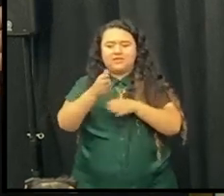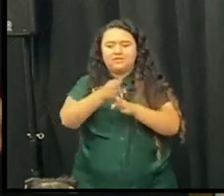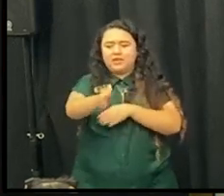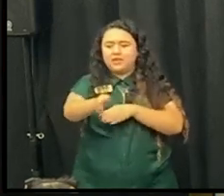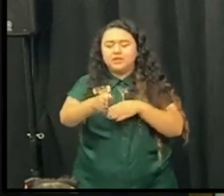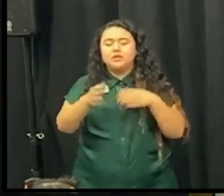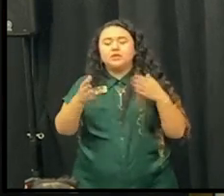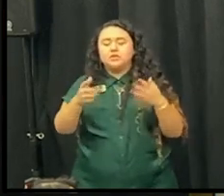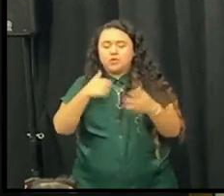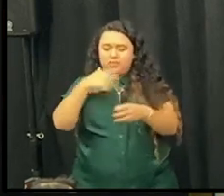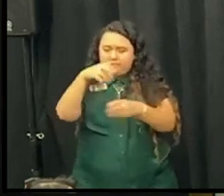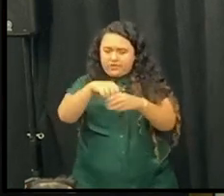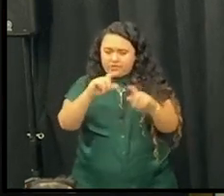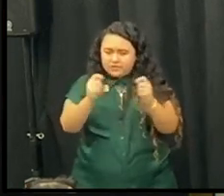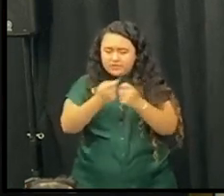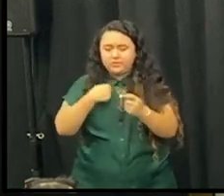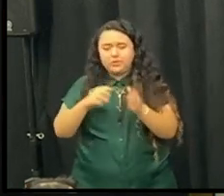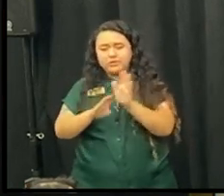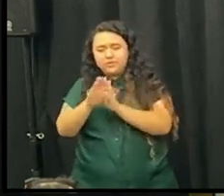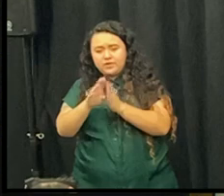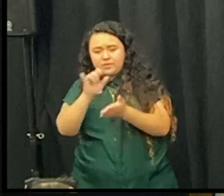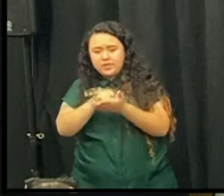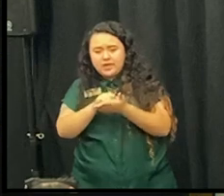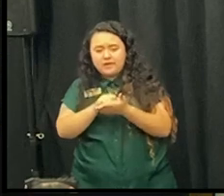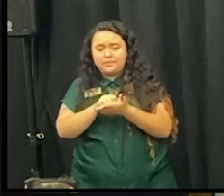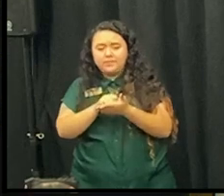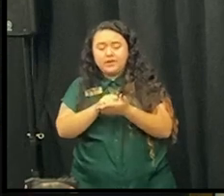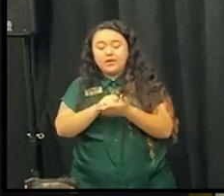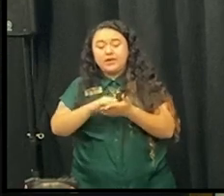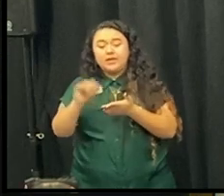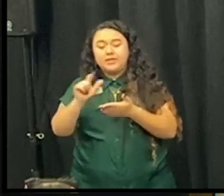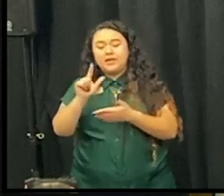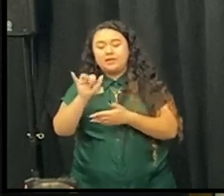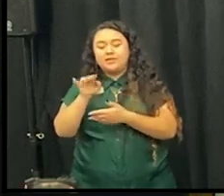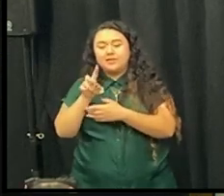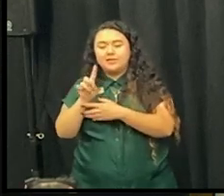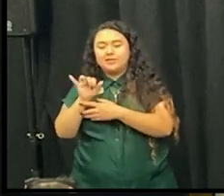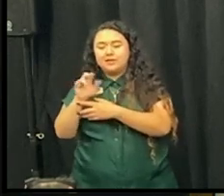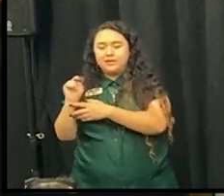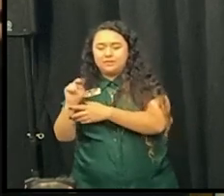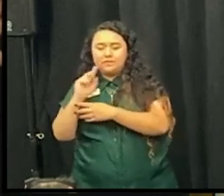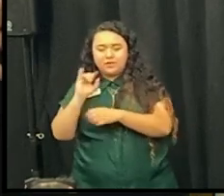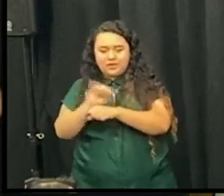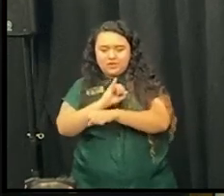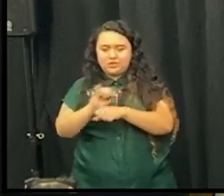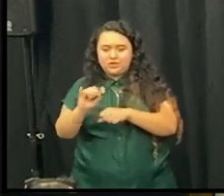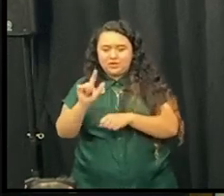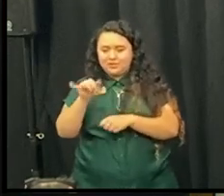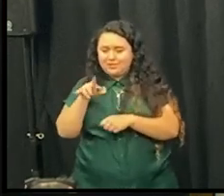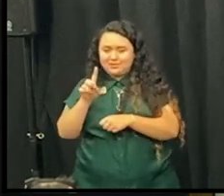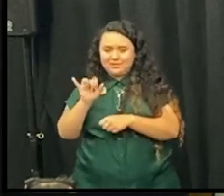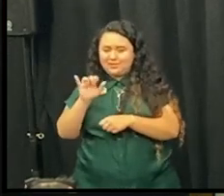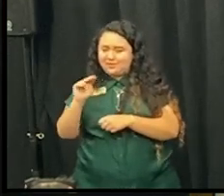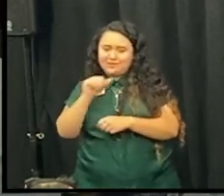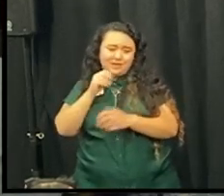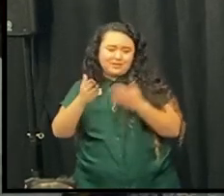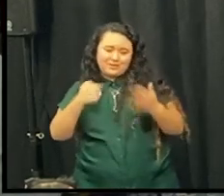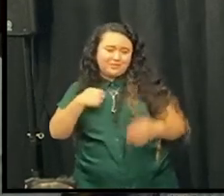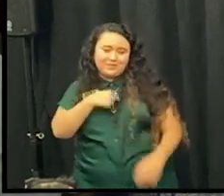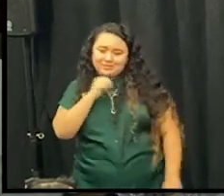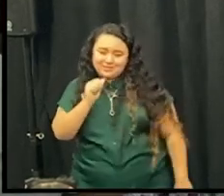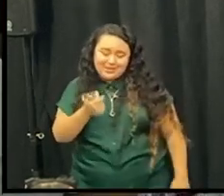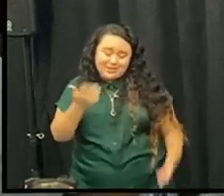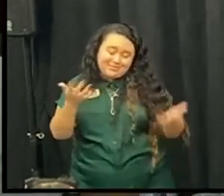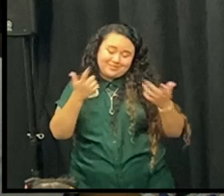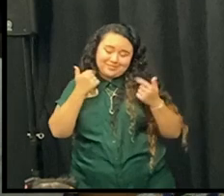onto the team, and we built this. Basically, it's like the LinkedIn for the industry, because LinkedIn does not serve us. I'm